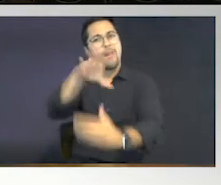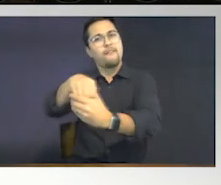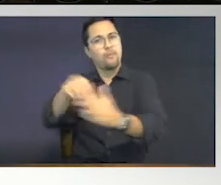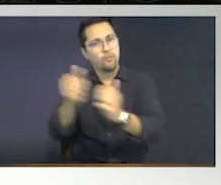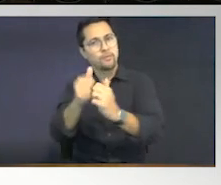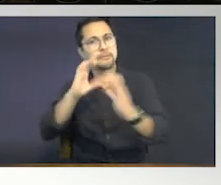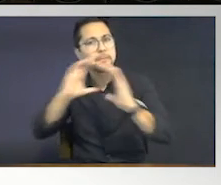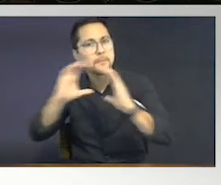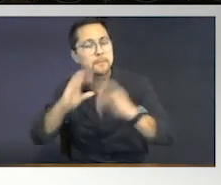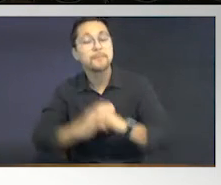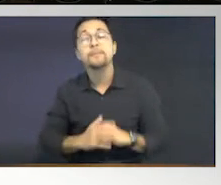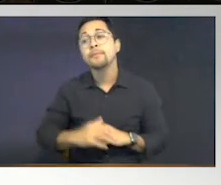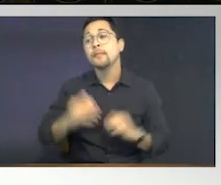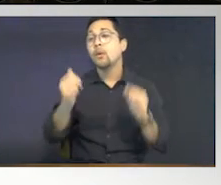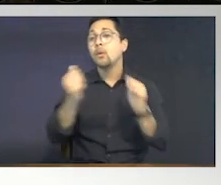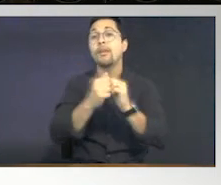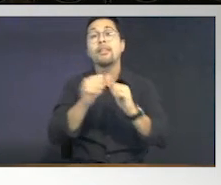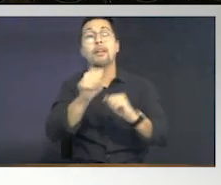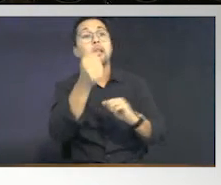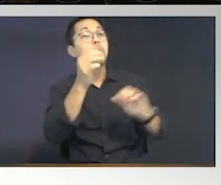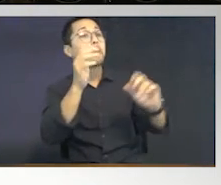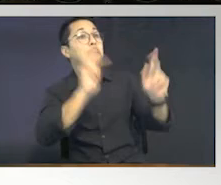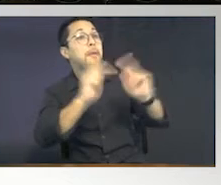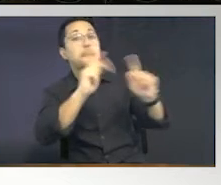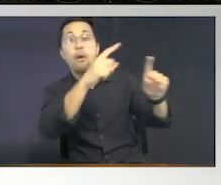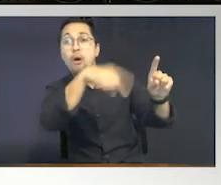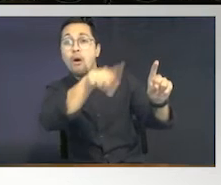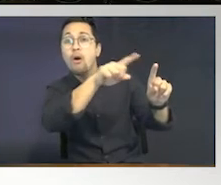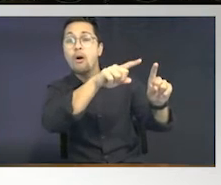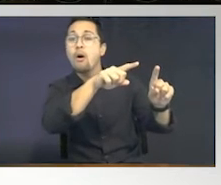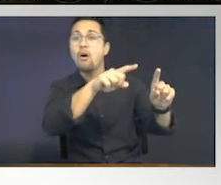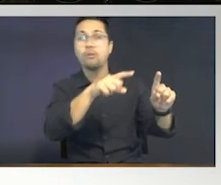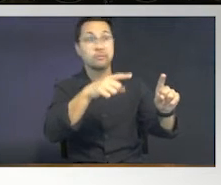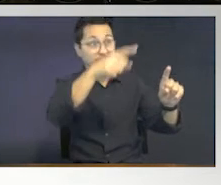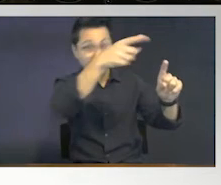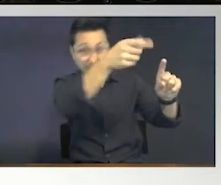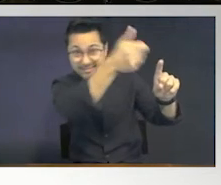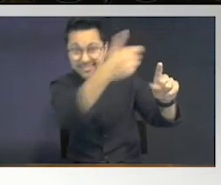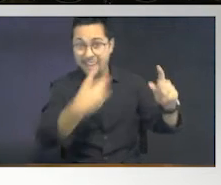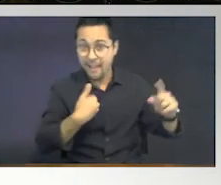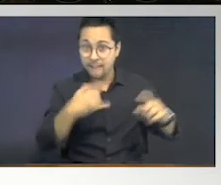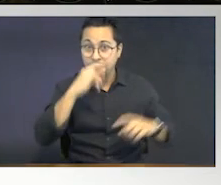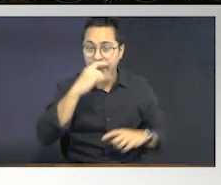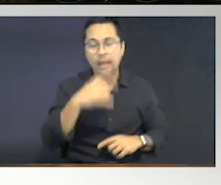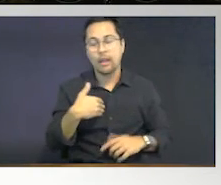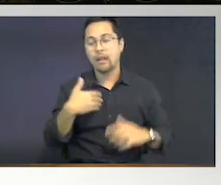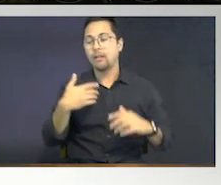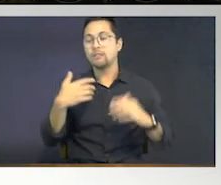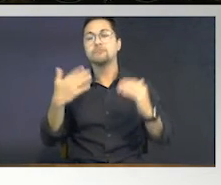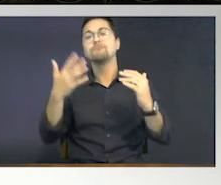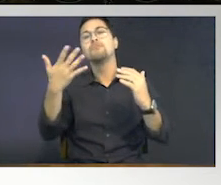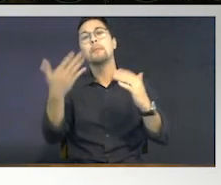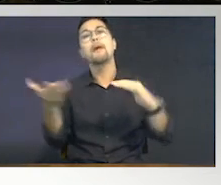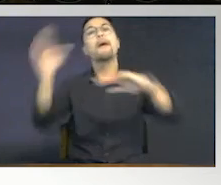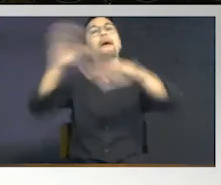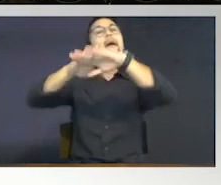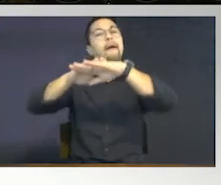then when we're dealing with other people and it involves our kids, that becomes a whole nother level. So in Early Steps, we have